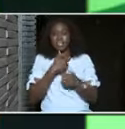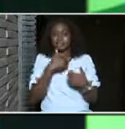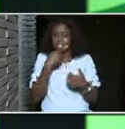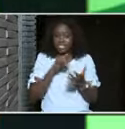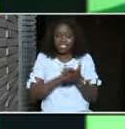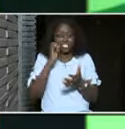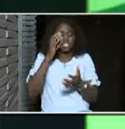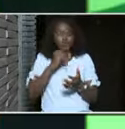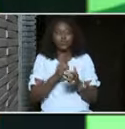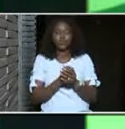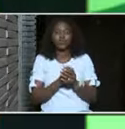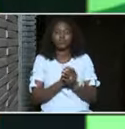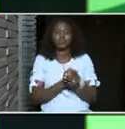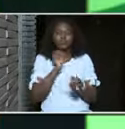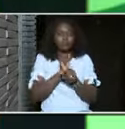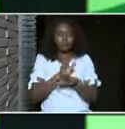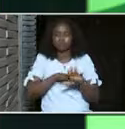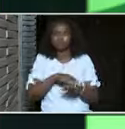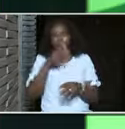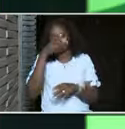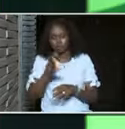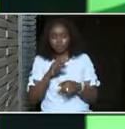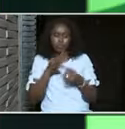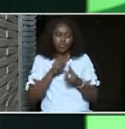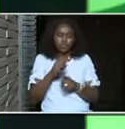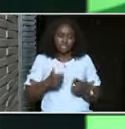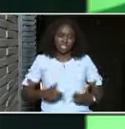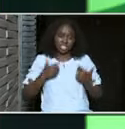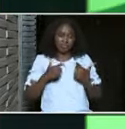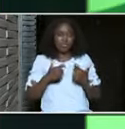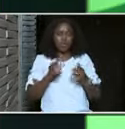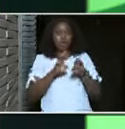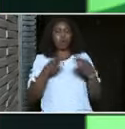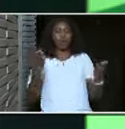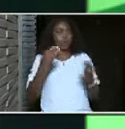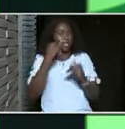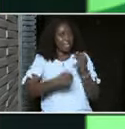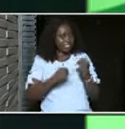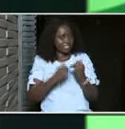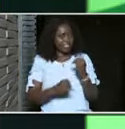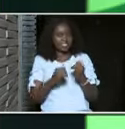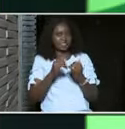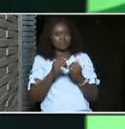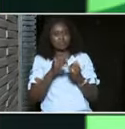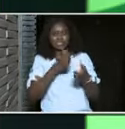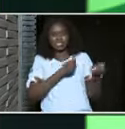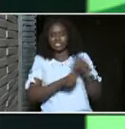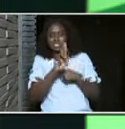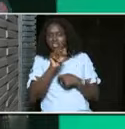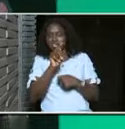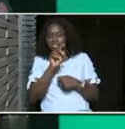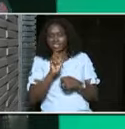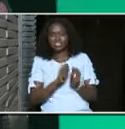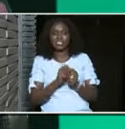he will deal with corruption. So when you leave an open-ended kind of exchange rate regime, you're